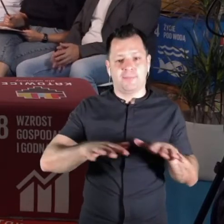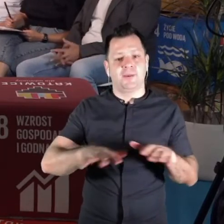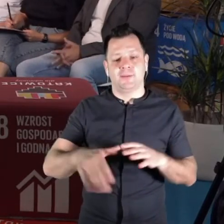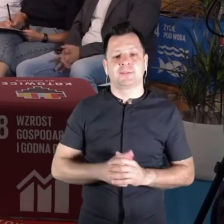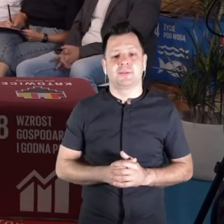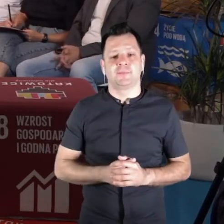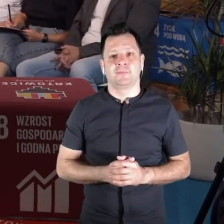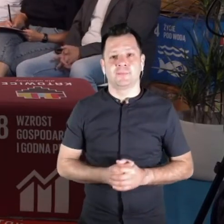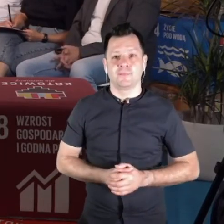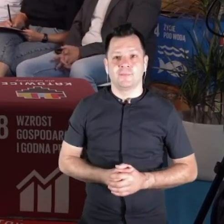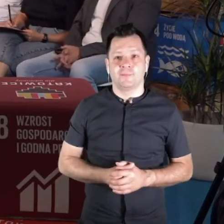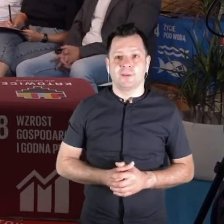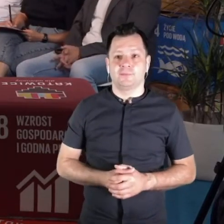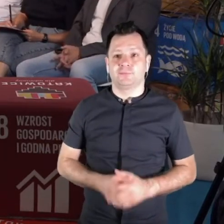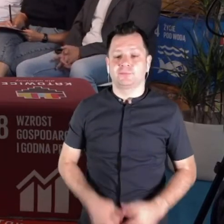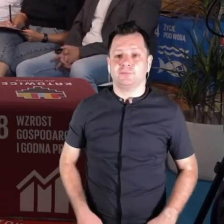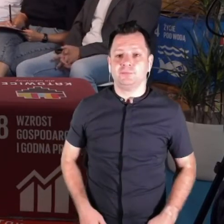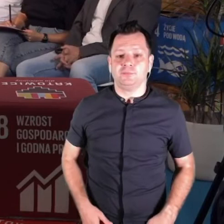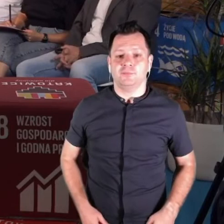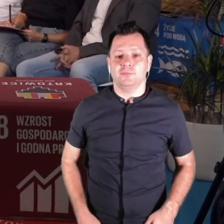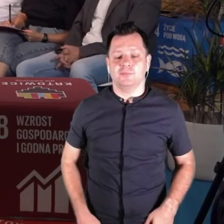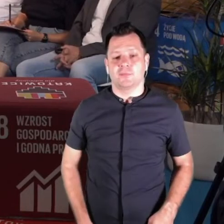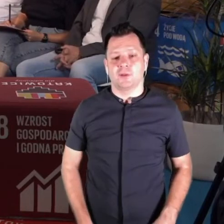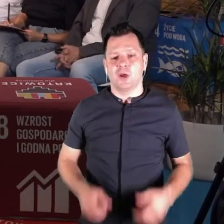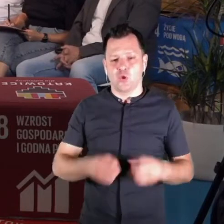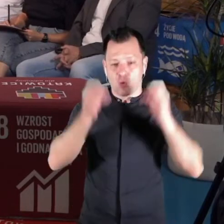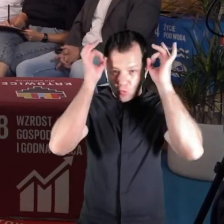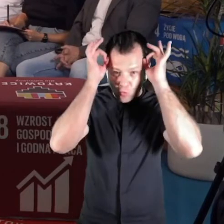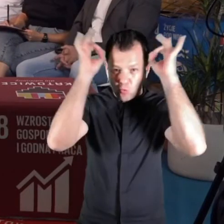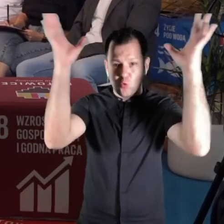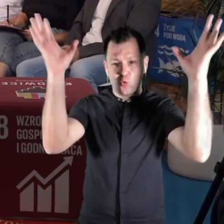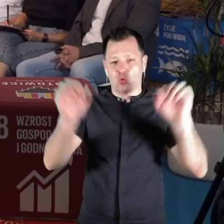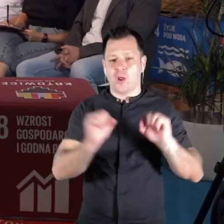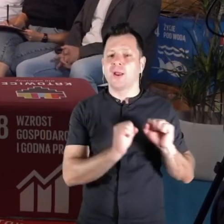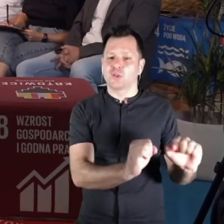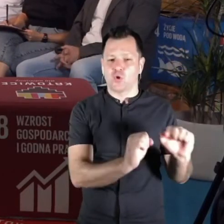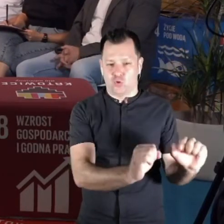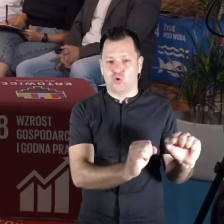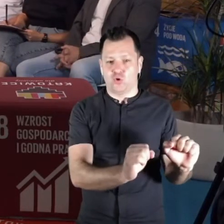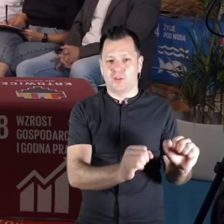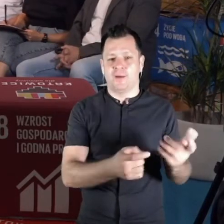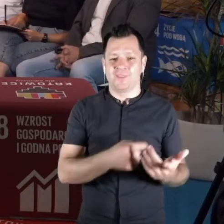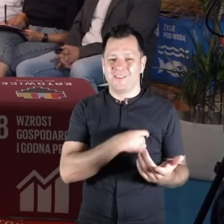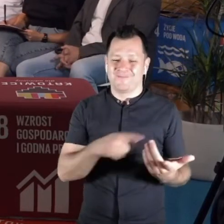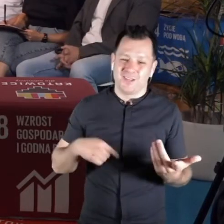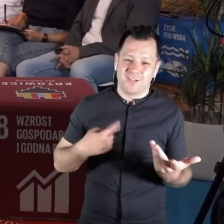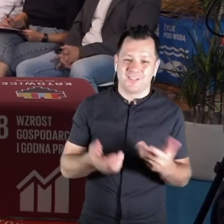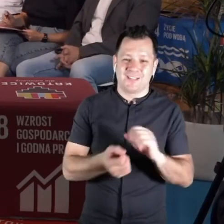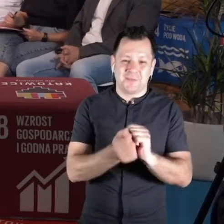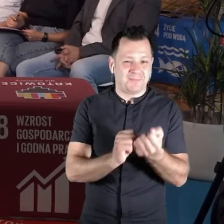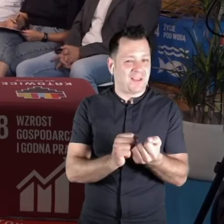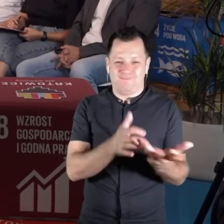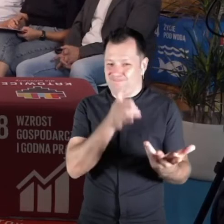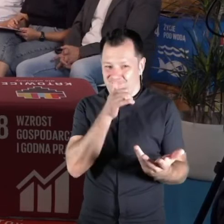law, and so we cannot change a lot of things there, which is sometimes a problem, but regardless, it's very nice. It has a lot of